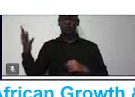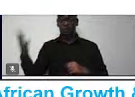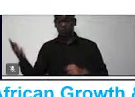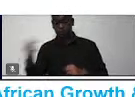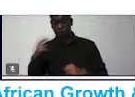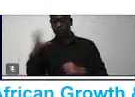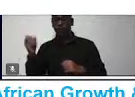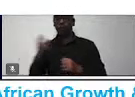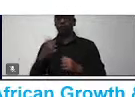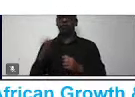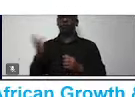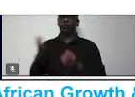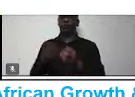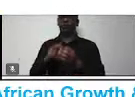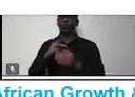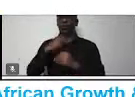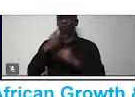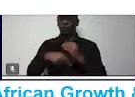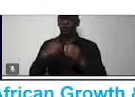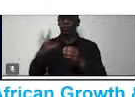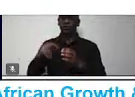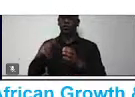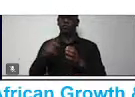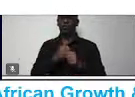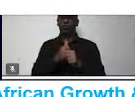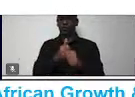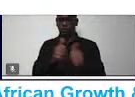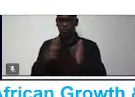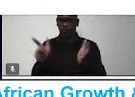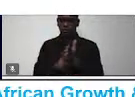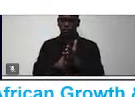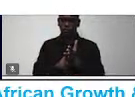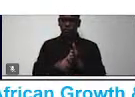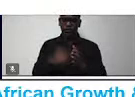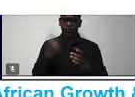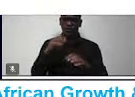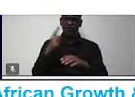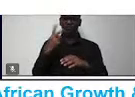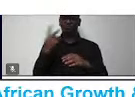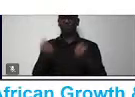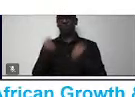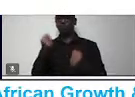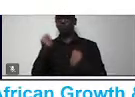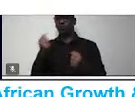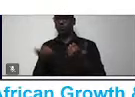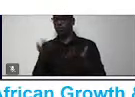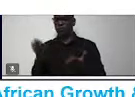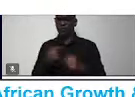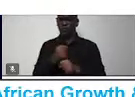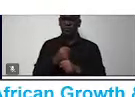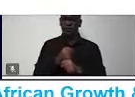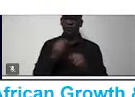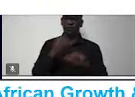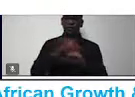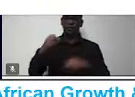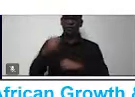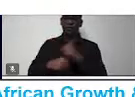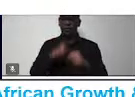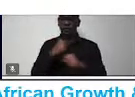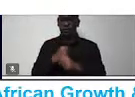law, and it as I said, it's about 10 years the last time. It's been going since 2000. It gets renewed every now and